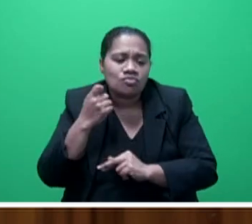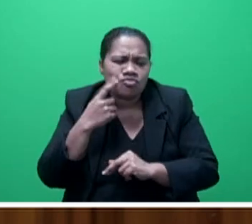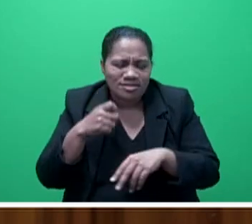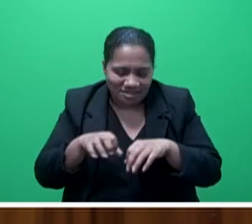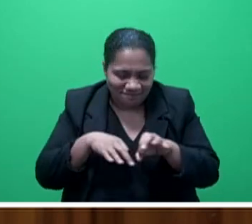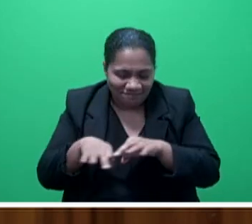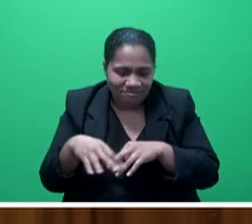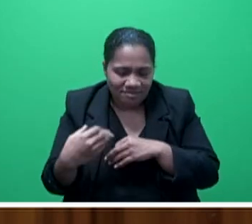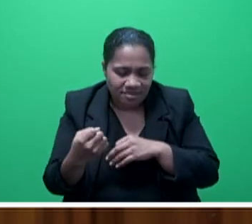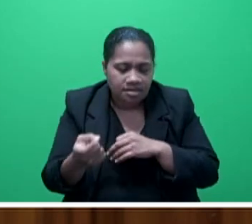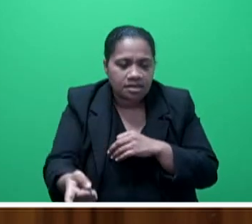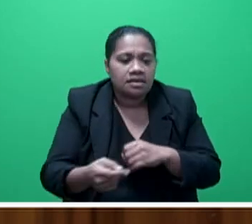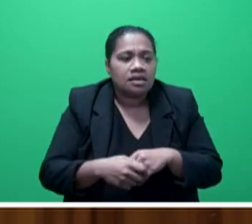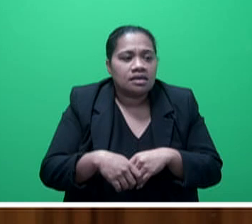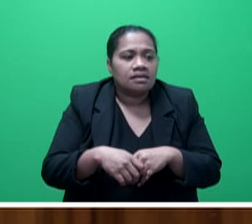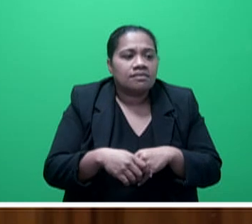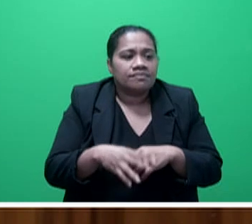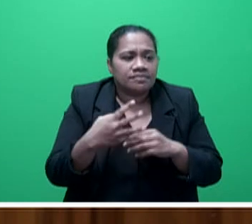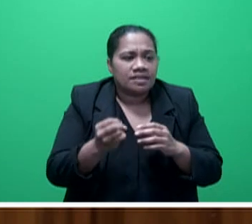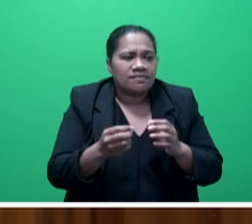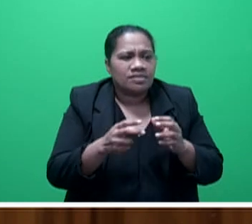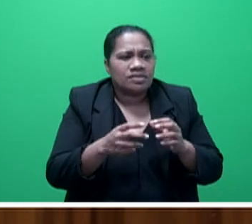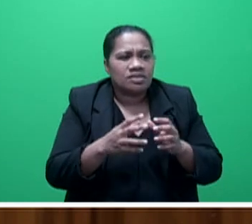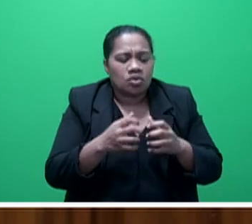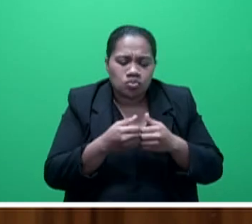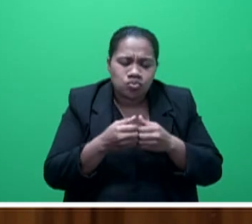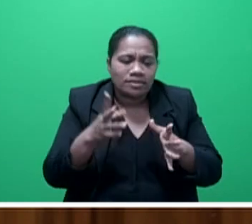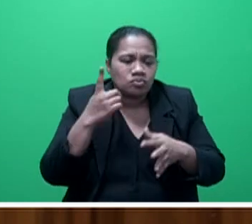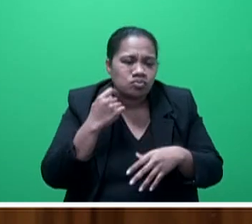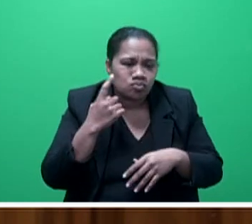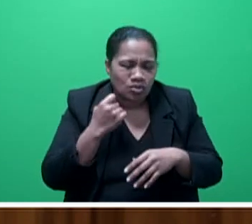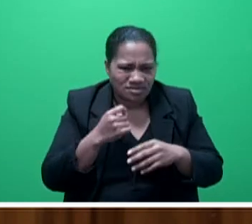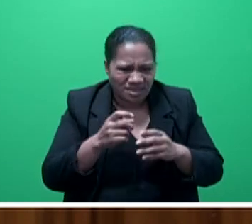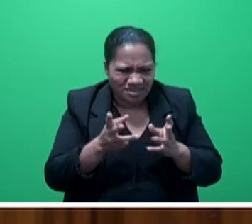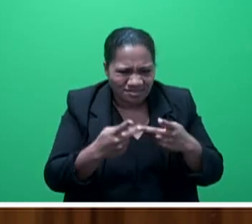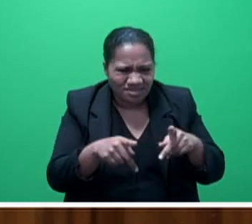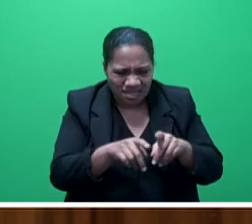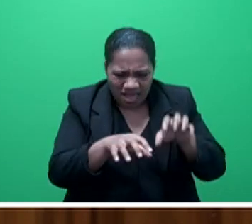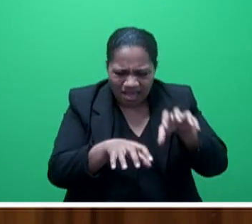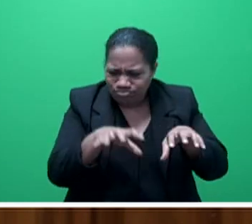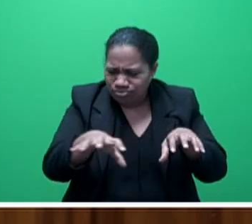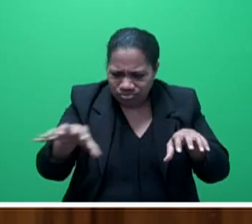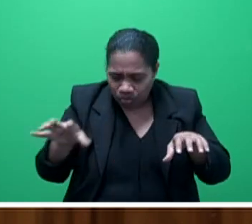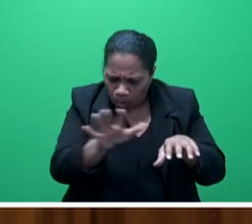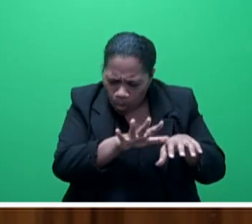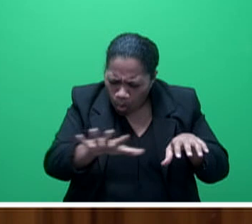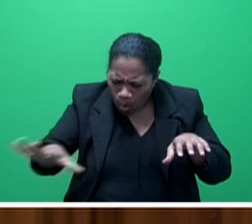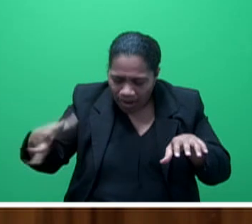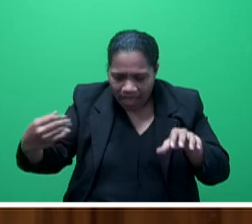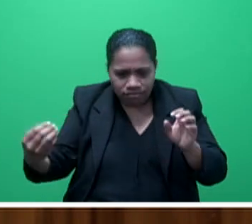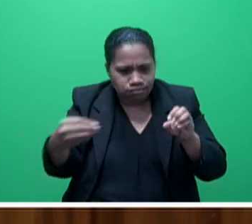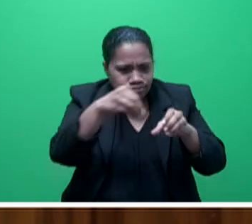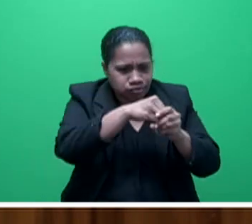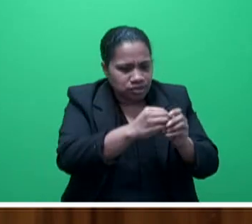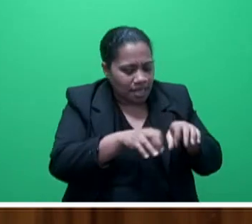systems, the WEF water treatment plants, and the WEF wastewater treatment plants. All of these are in line with our national development plans and